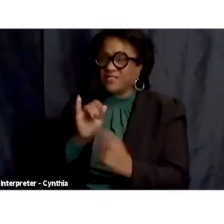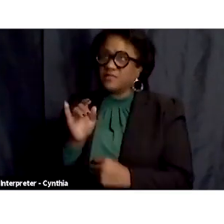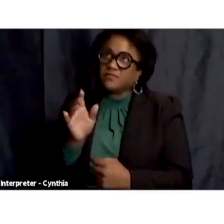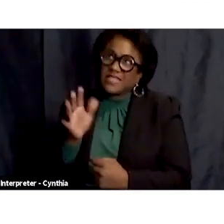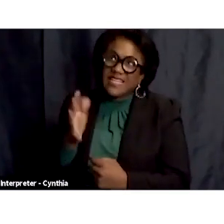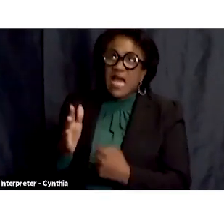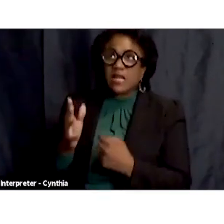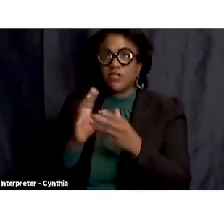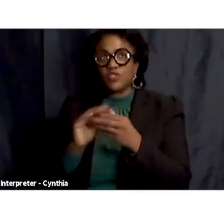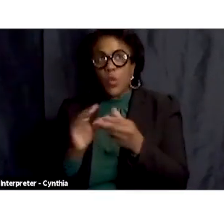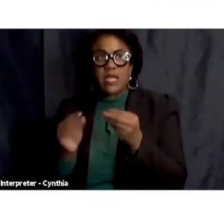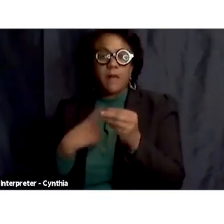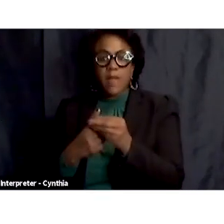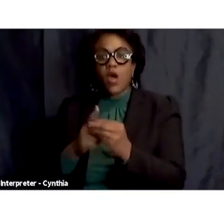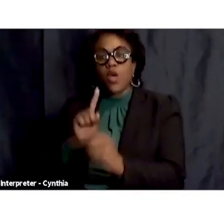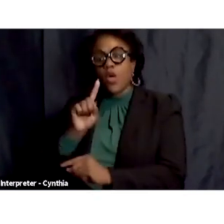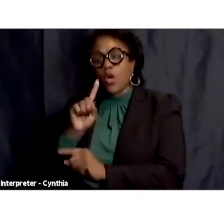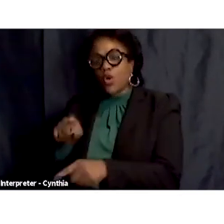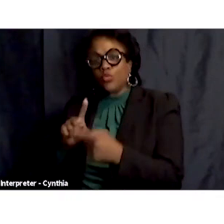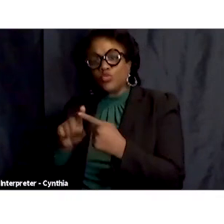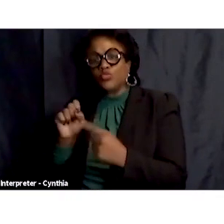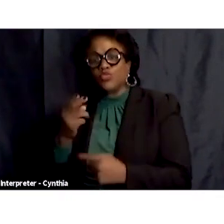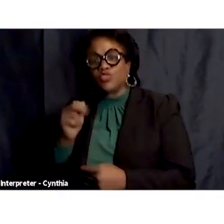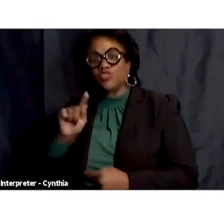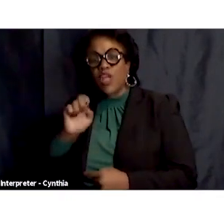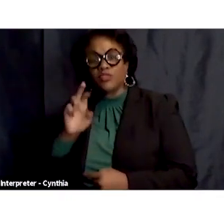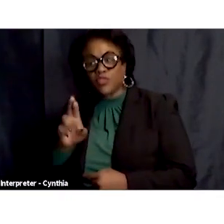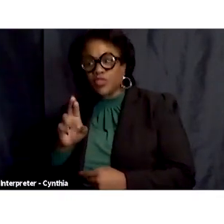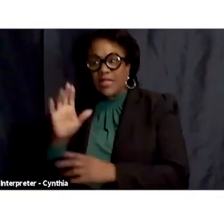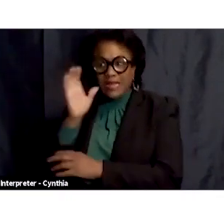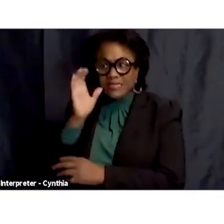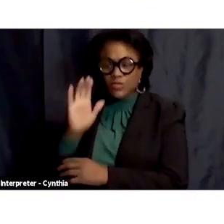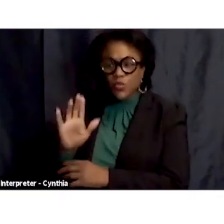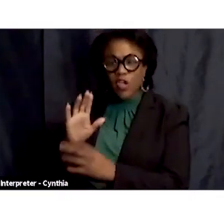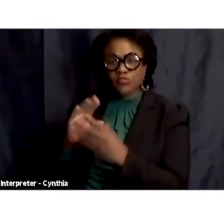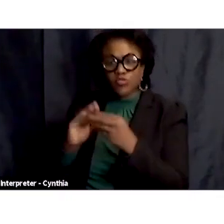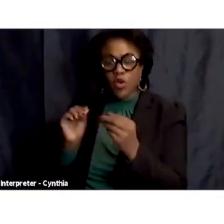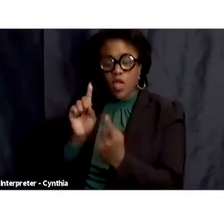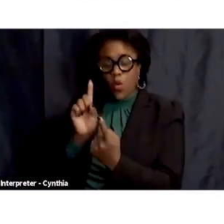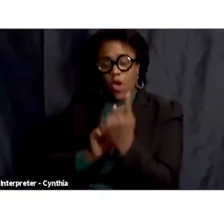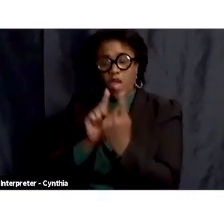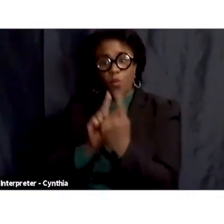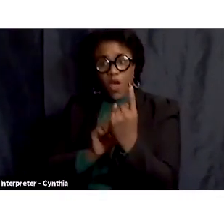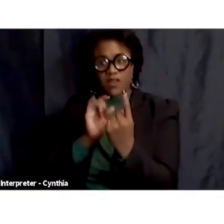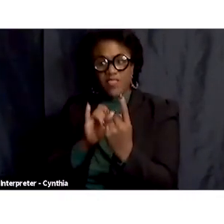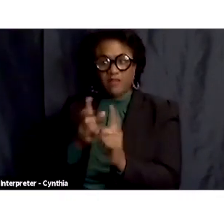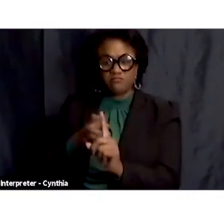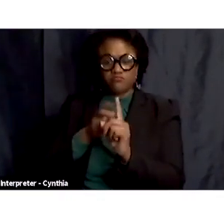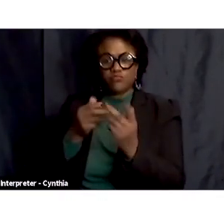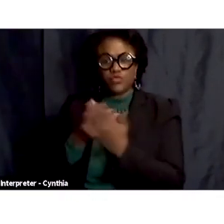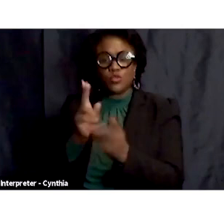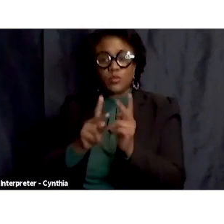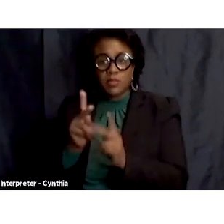shared about going to the shelters and listening to people's stories. One-on-ones are a really great entry point to bring new people who are interested in the